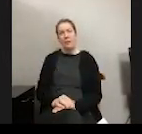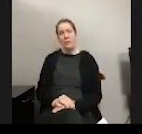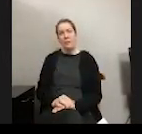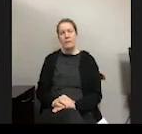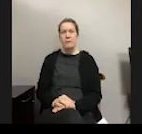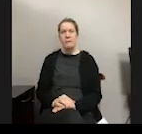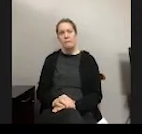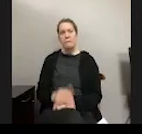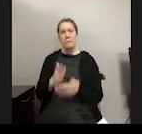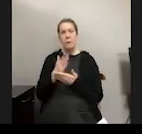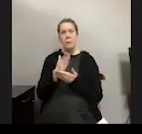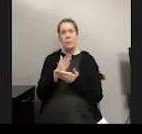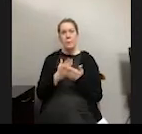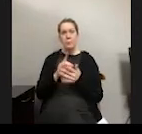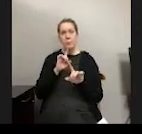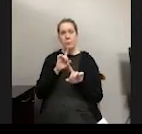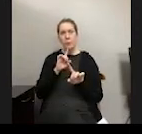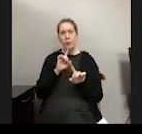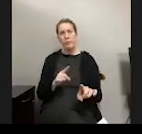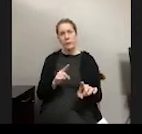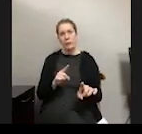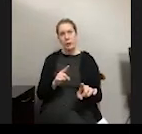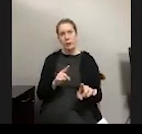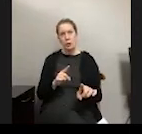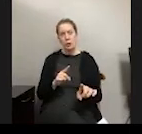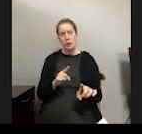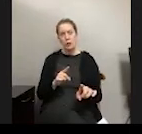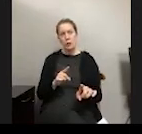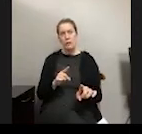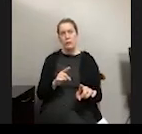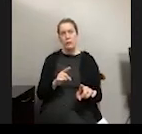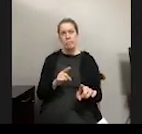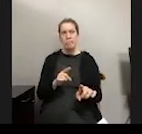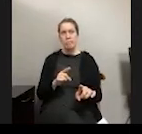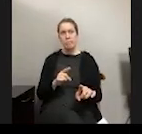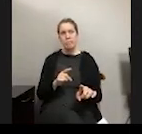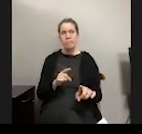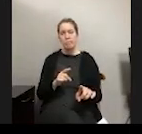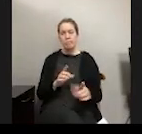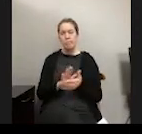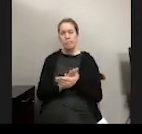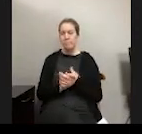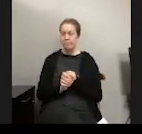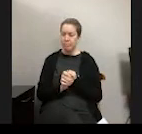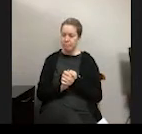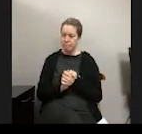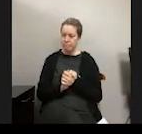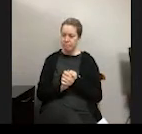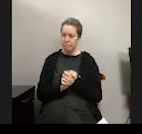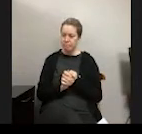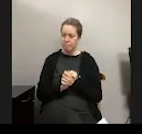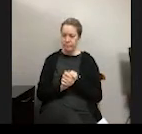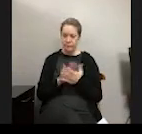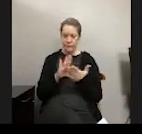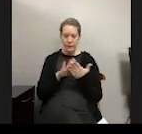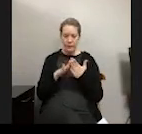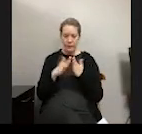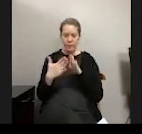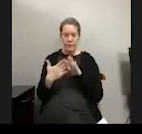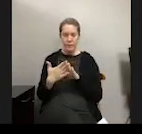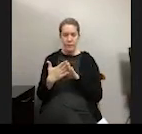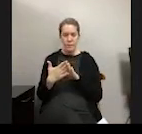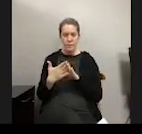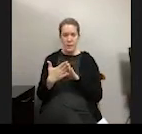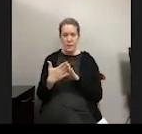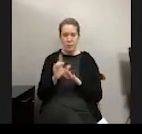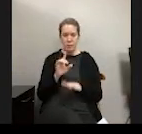part of the answer, just on a practical level, is that the city across many divisions at the moment is working